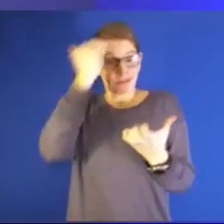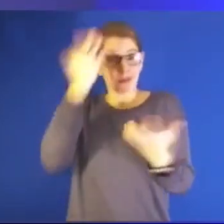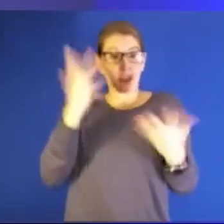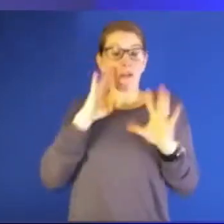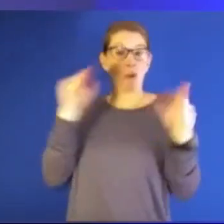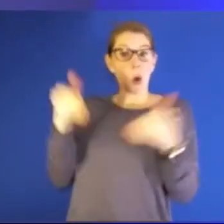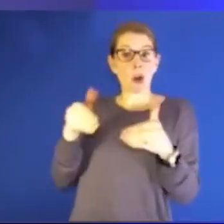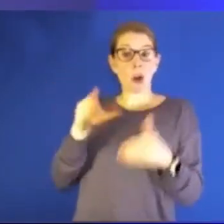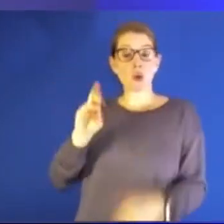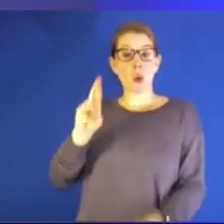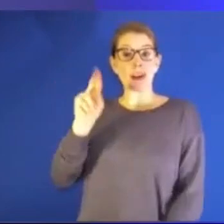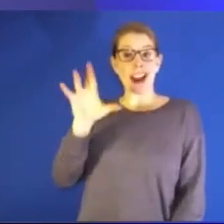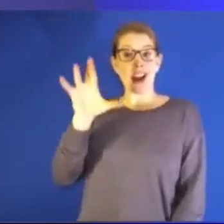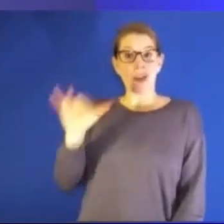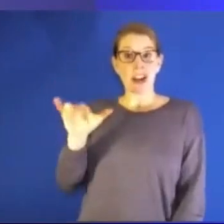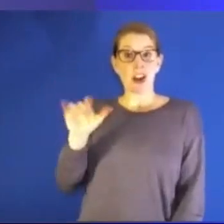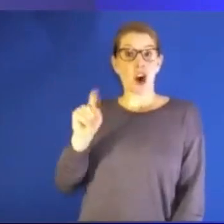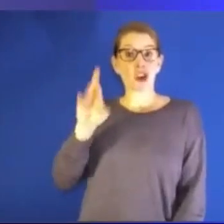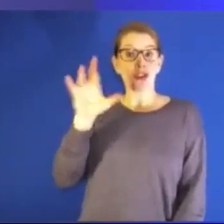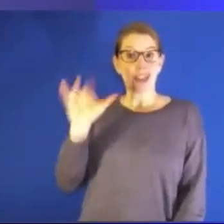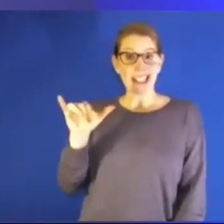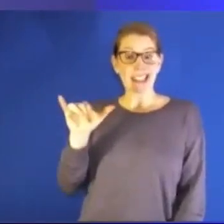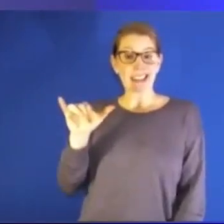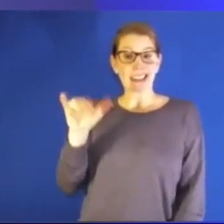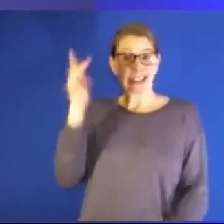artery disease. Like I said, that's a really big part of,